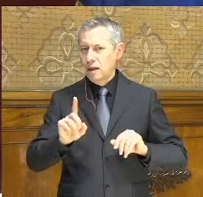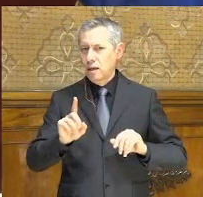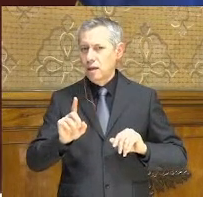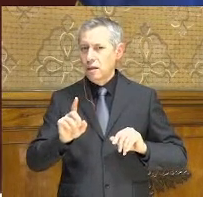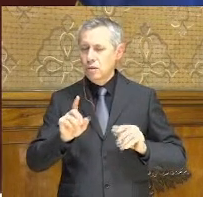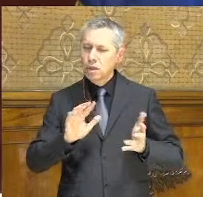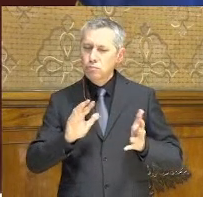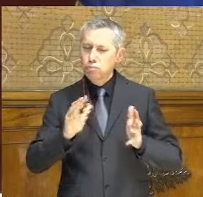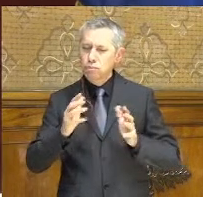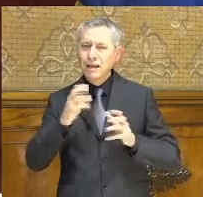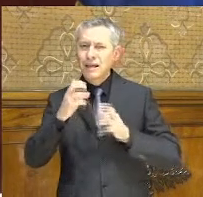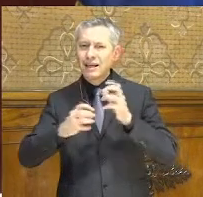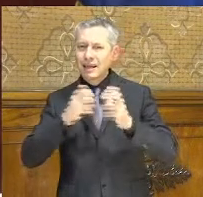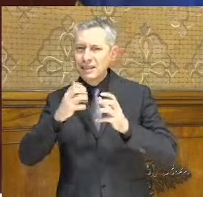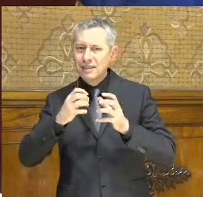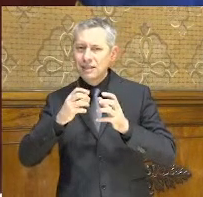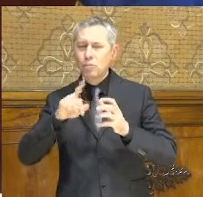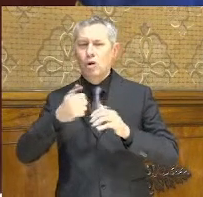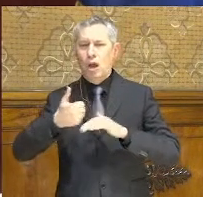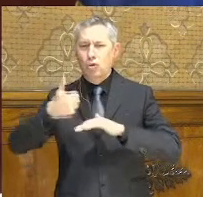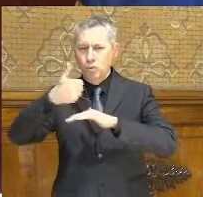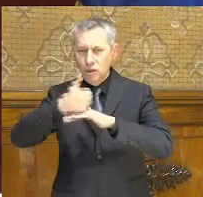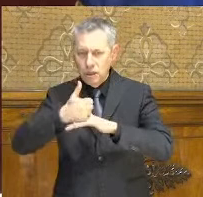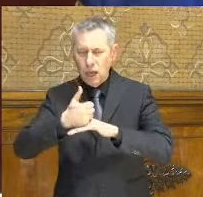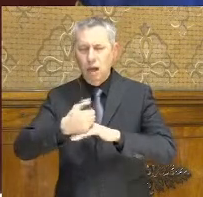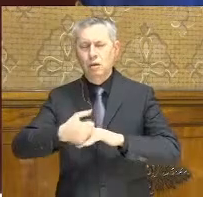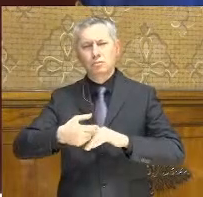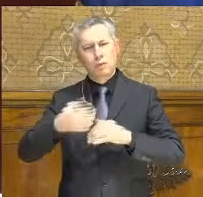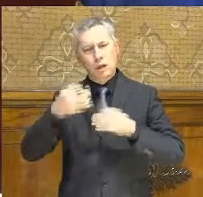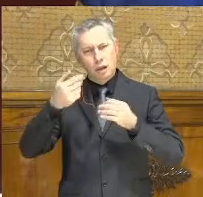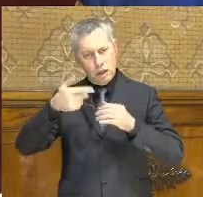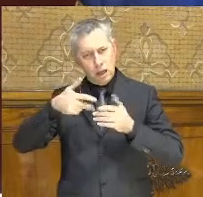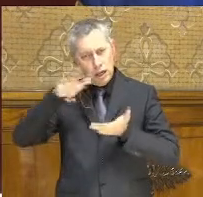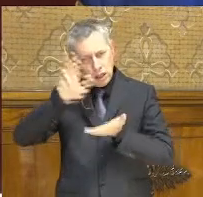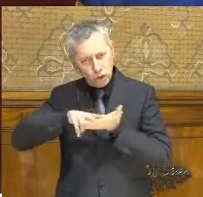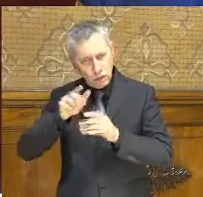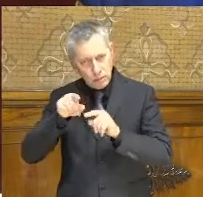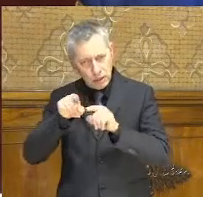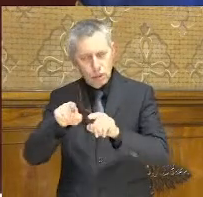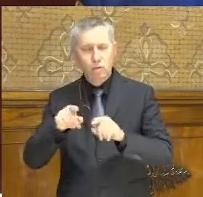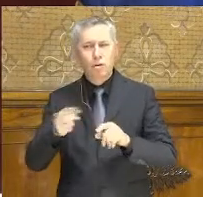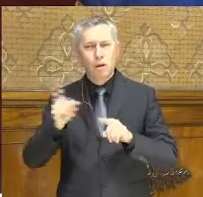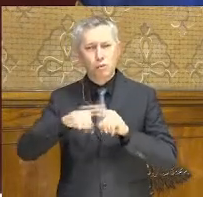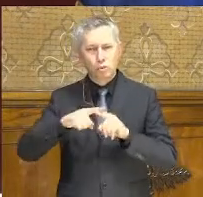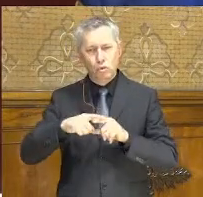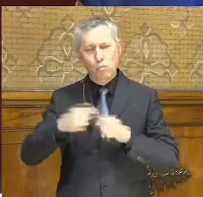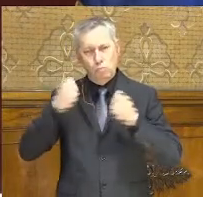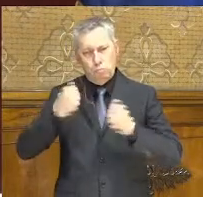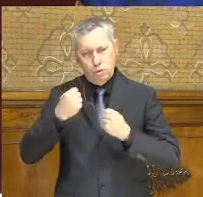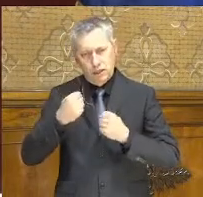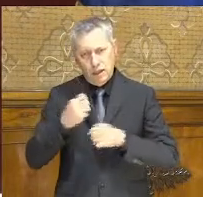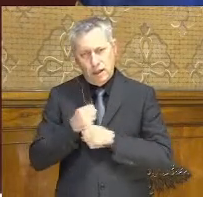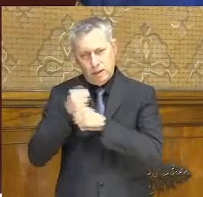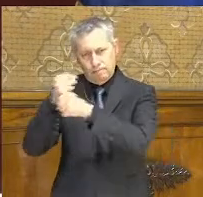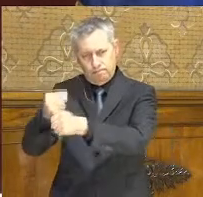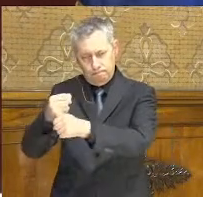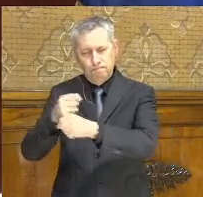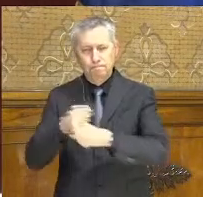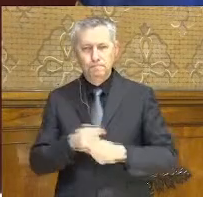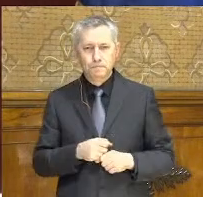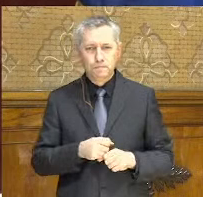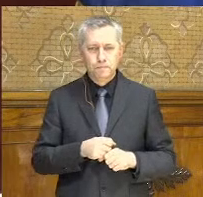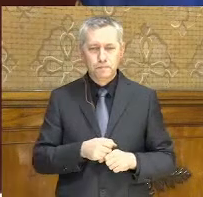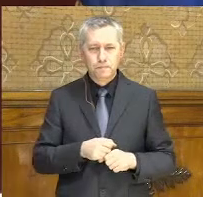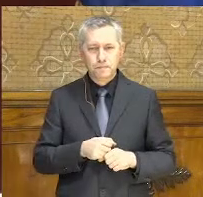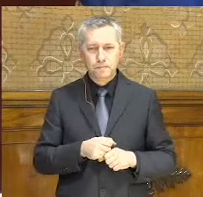a crisis of political authority, legitimation, and hopefully the transition and transfer of